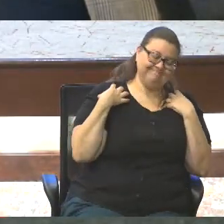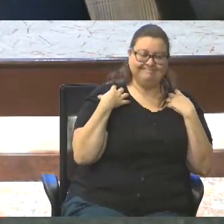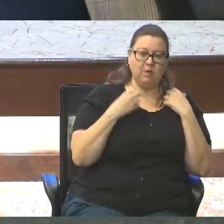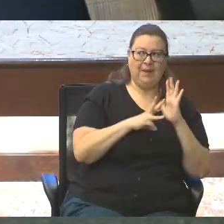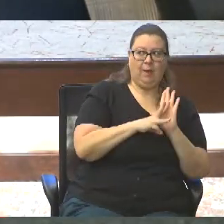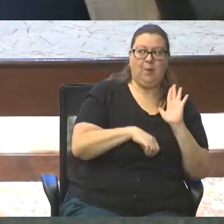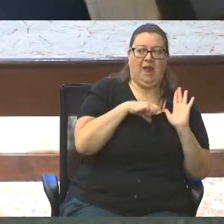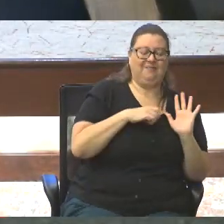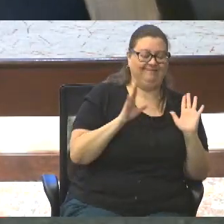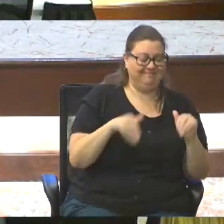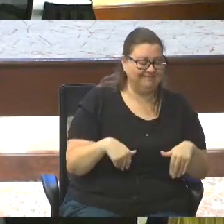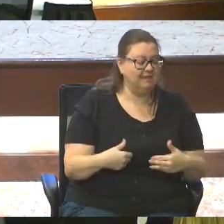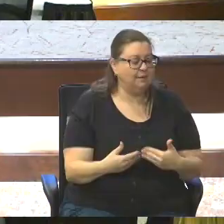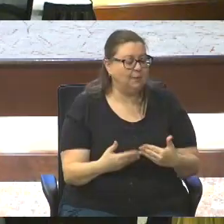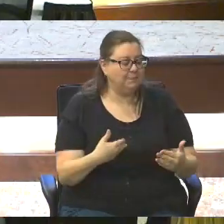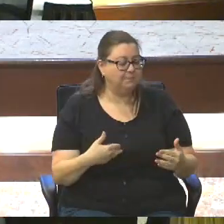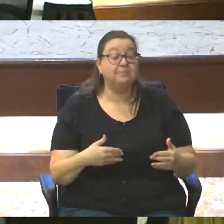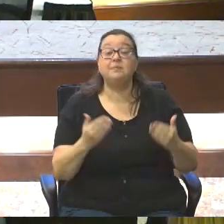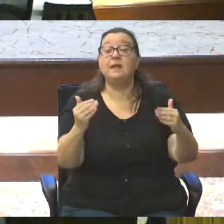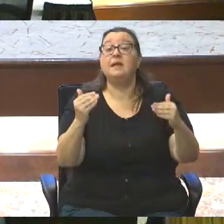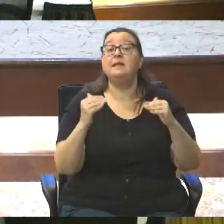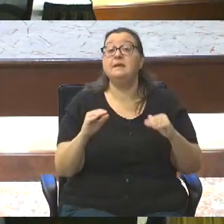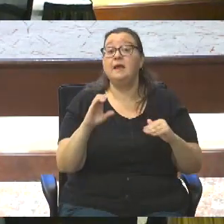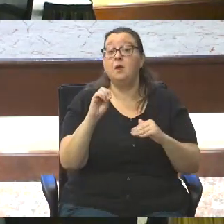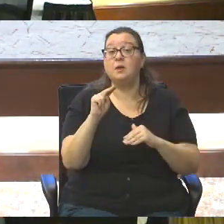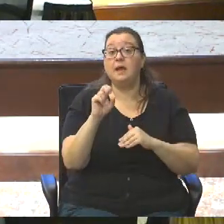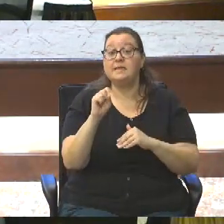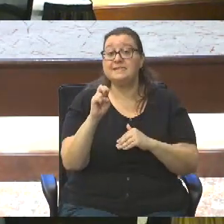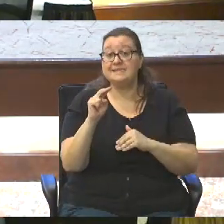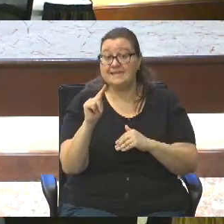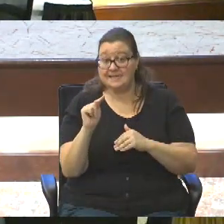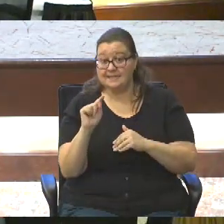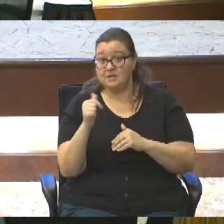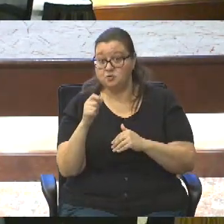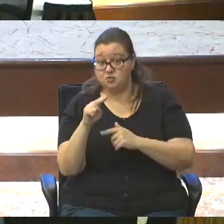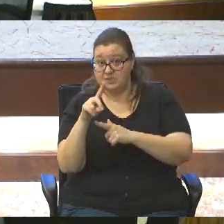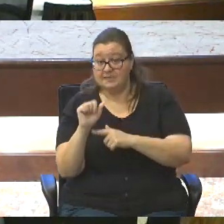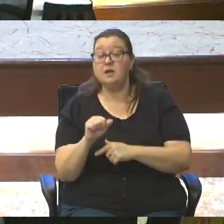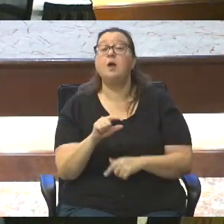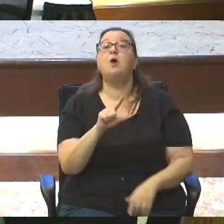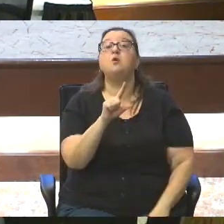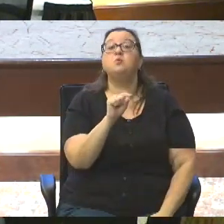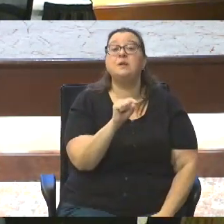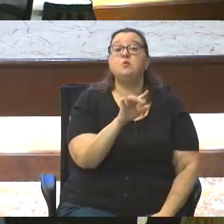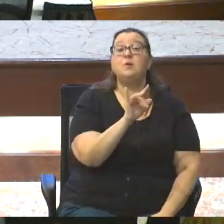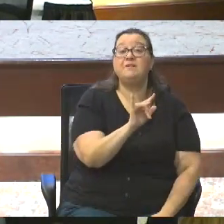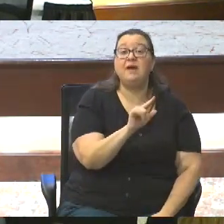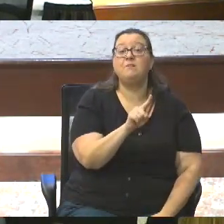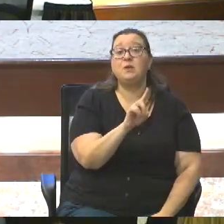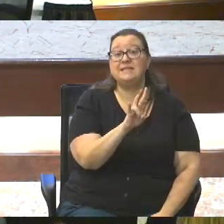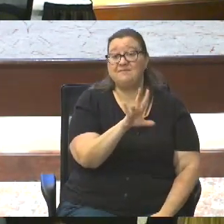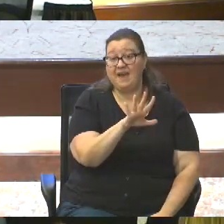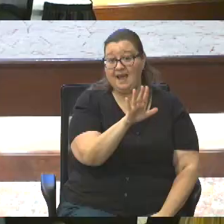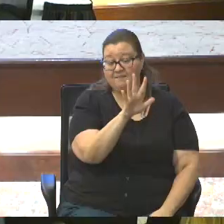Okay, the next item is the consent agenda, which includes resolutions 2025-175 through